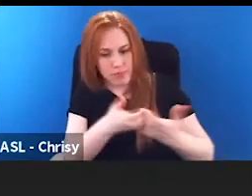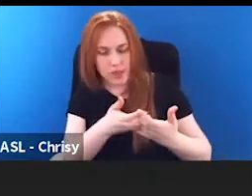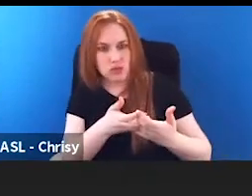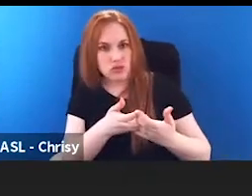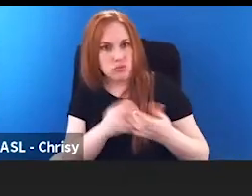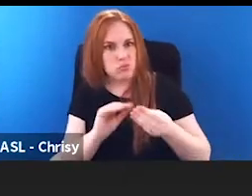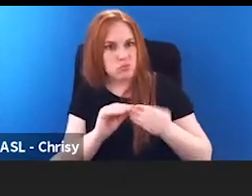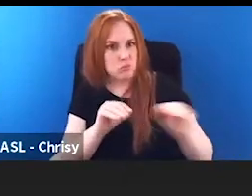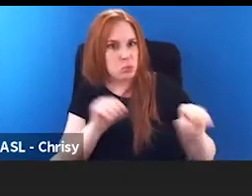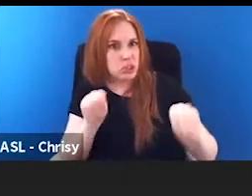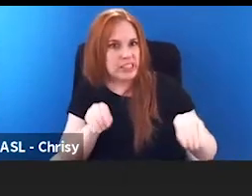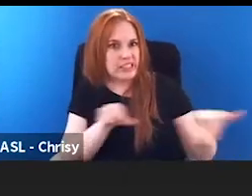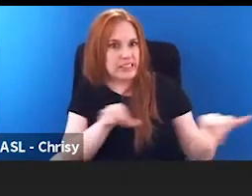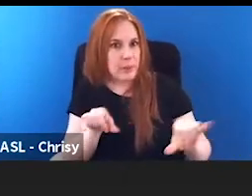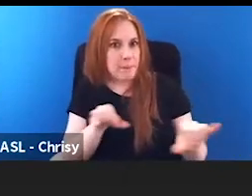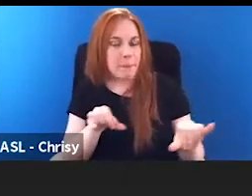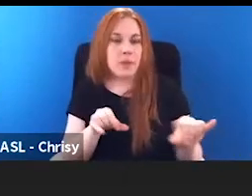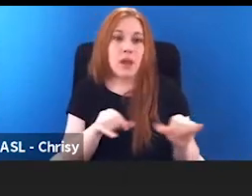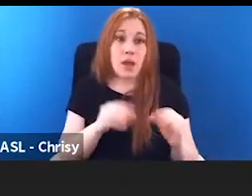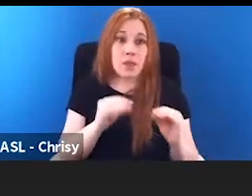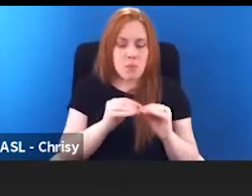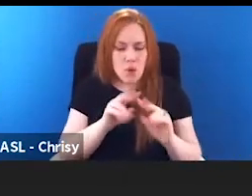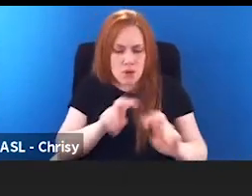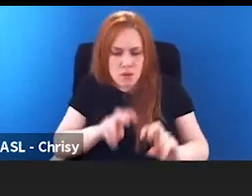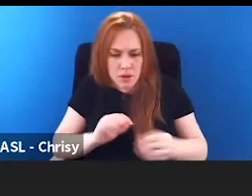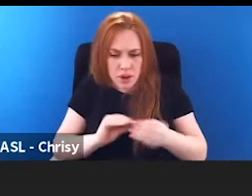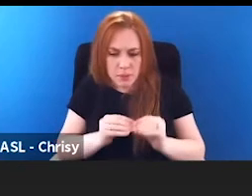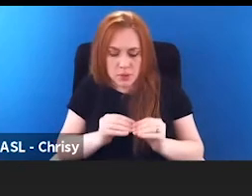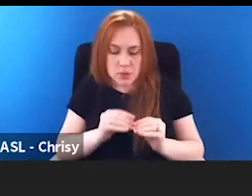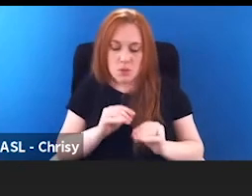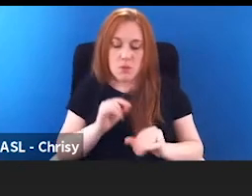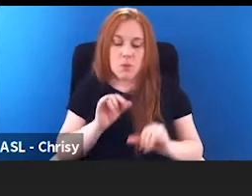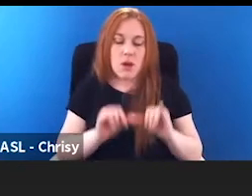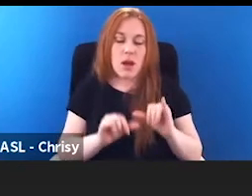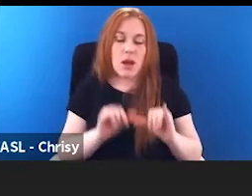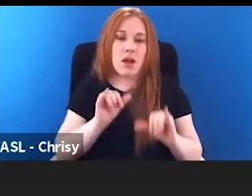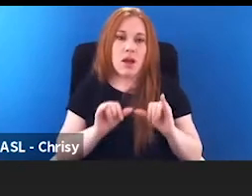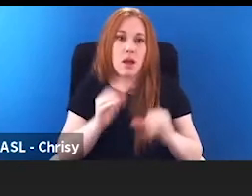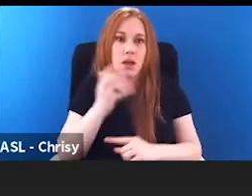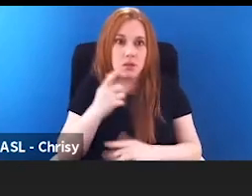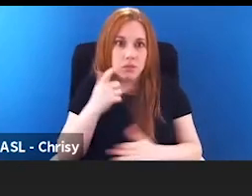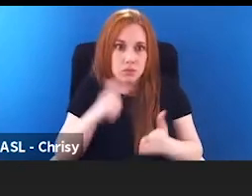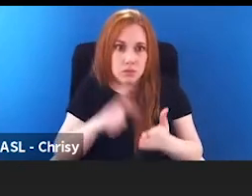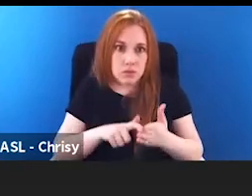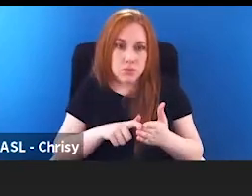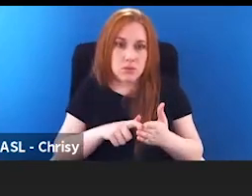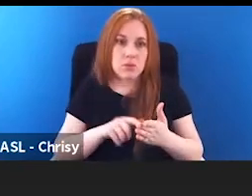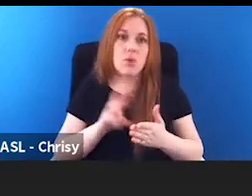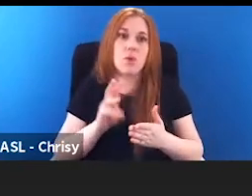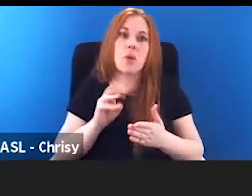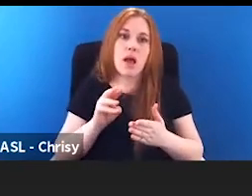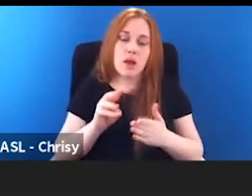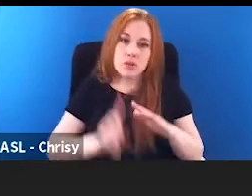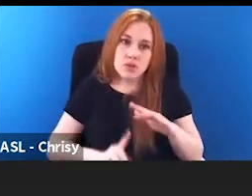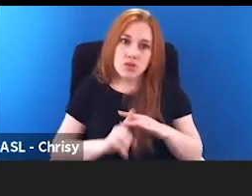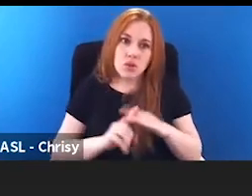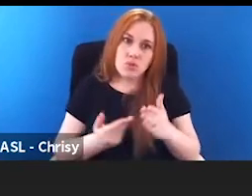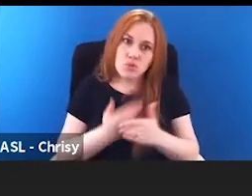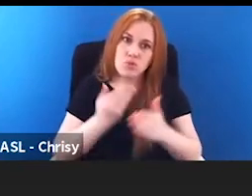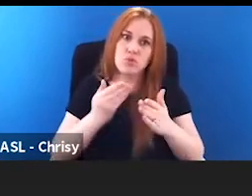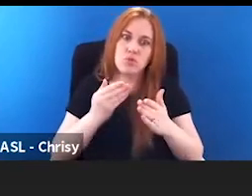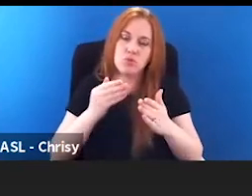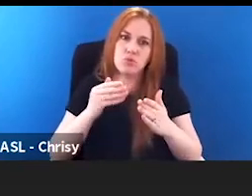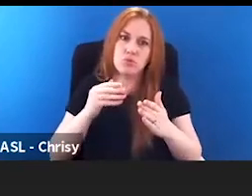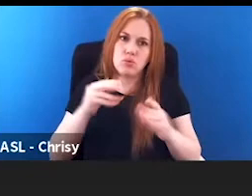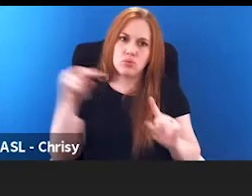more bleak you really see and understand that they are, but that then drives a different conversation of then